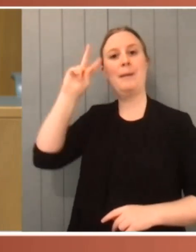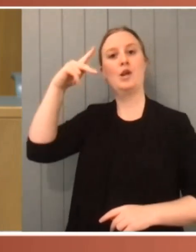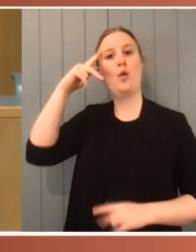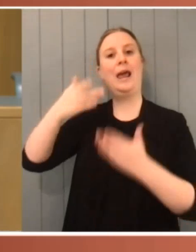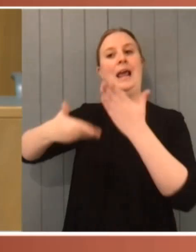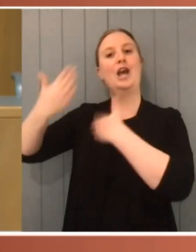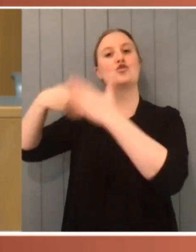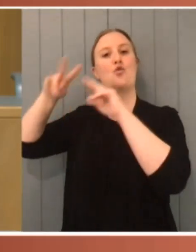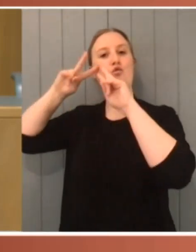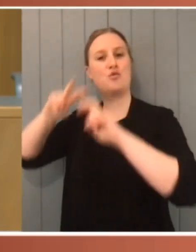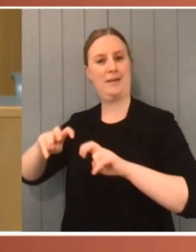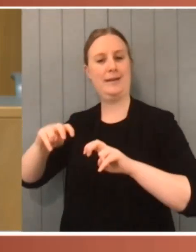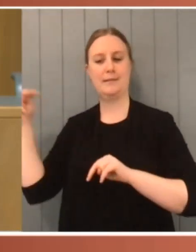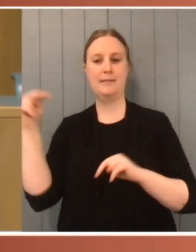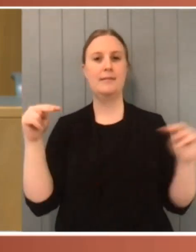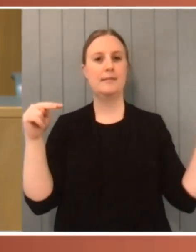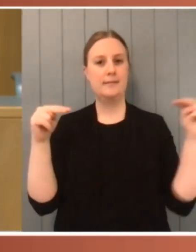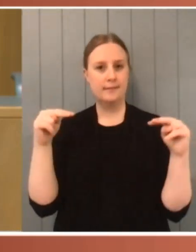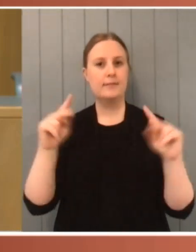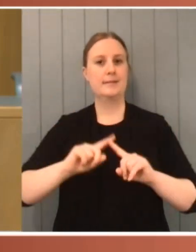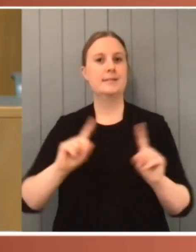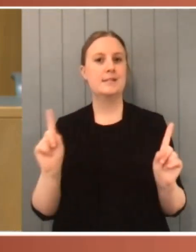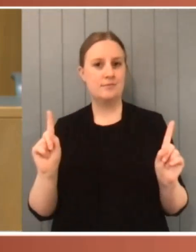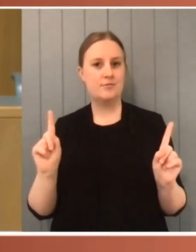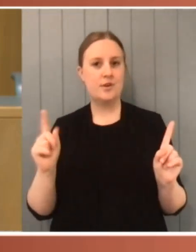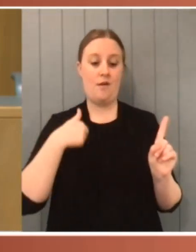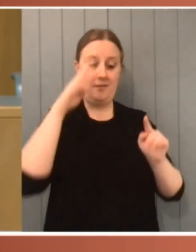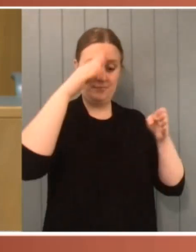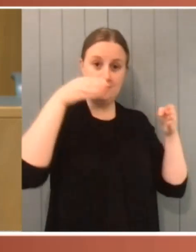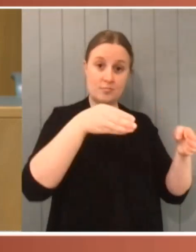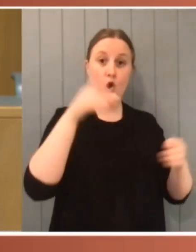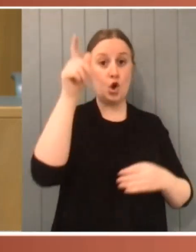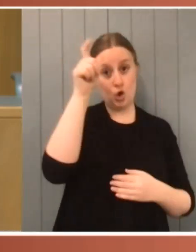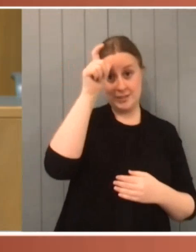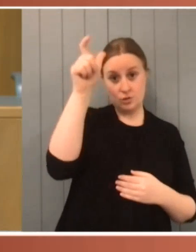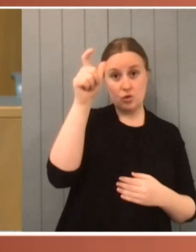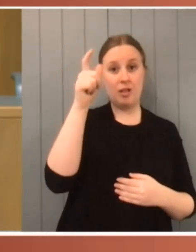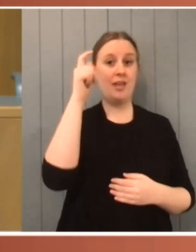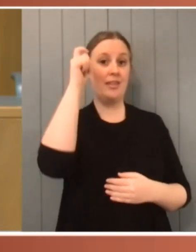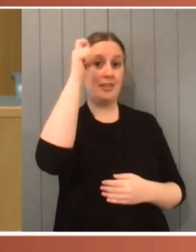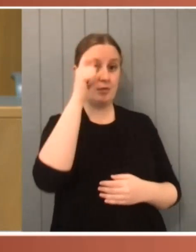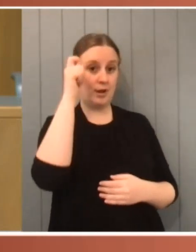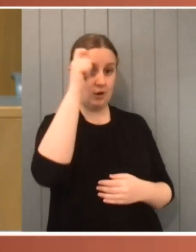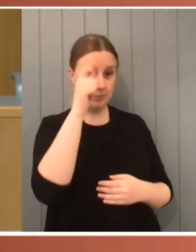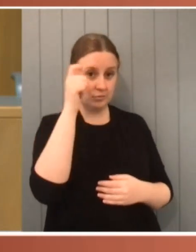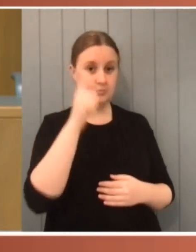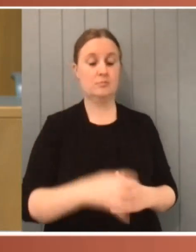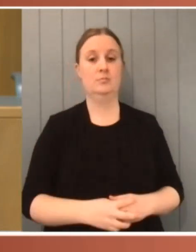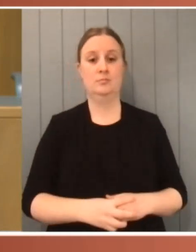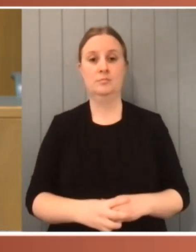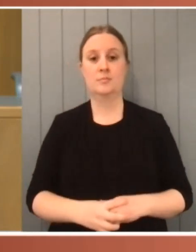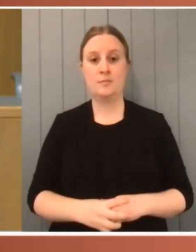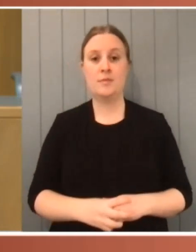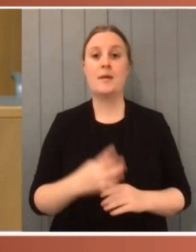political theorist, I tend to focus on the conceptual and theoretical dimensions of institutions and politics, as well as on